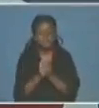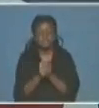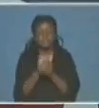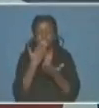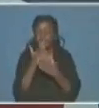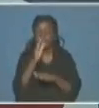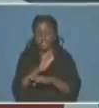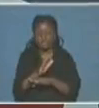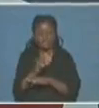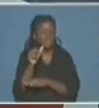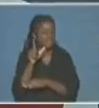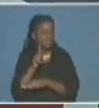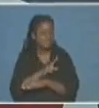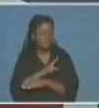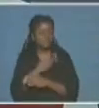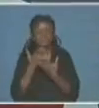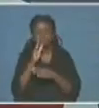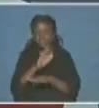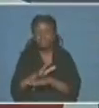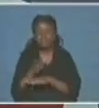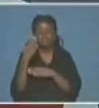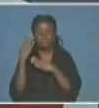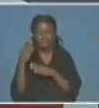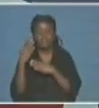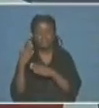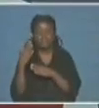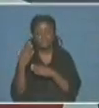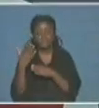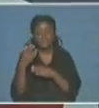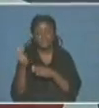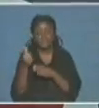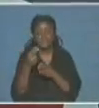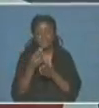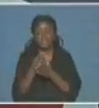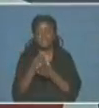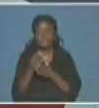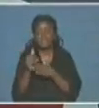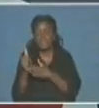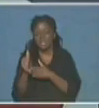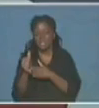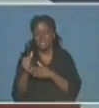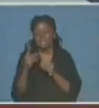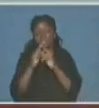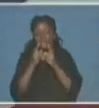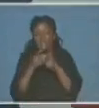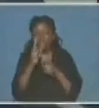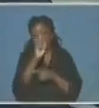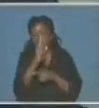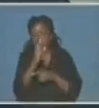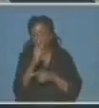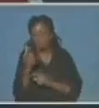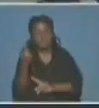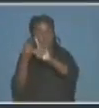Well, good evening, LaDawn, and good evening, Bahamas. A Haitian-led solution is one of the overarching goals for the three-day conference,